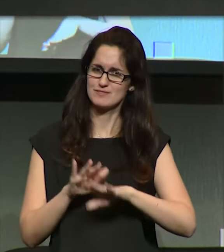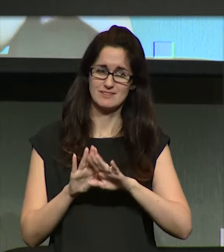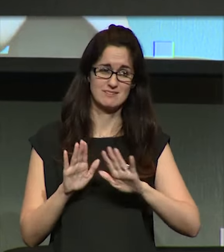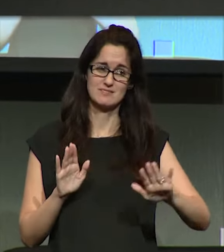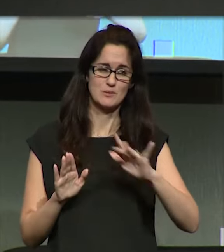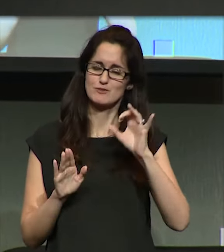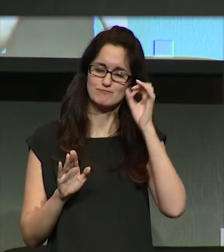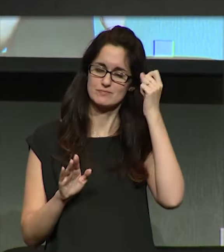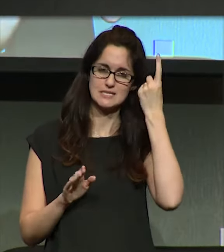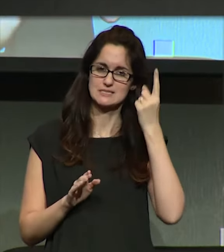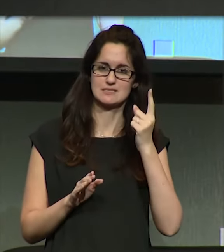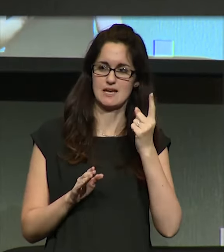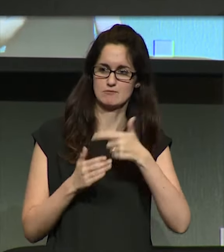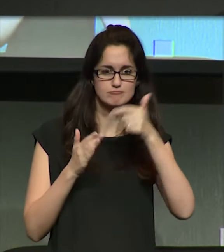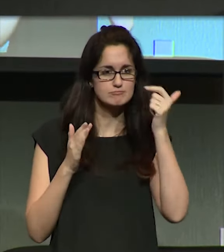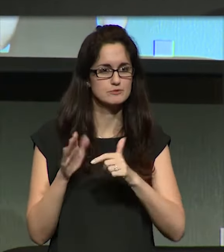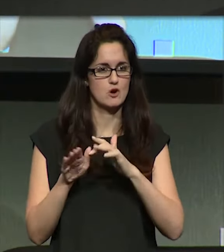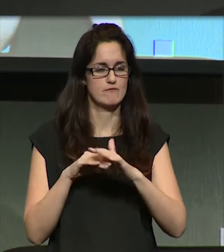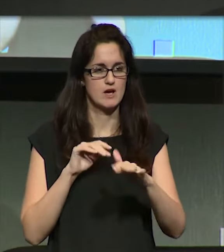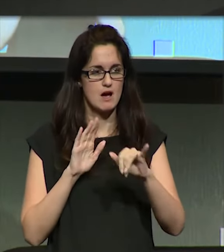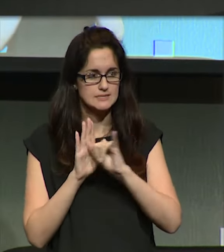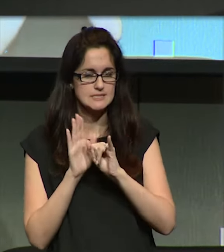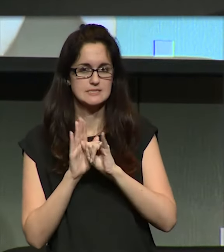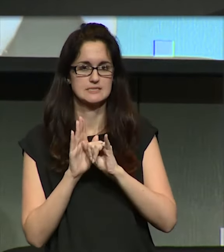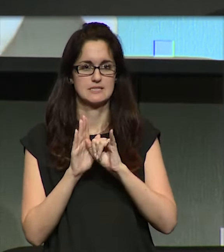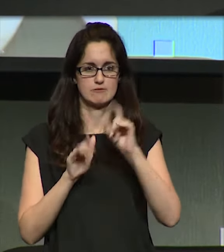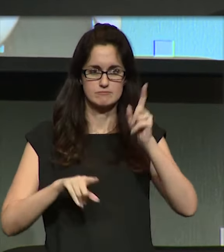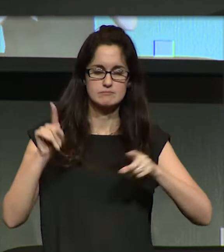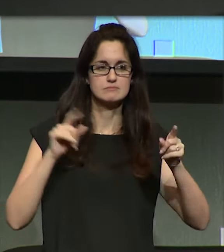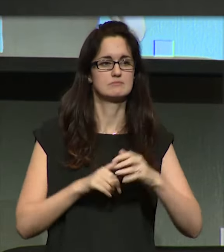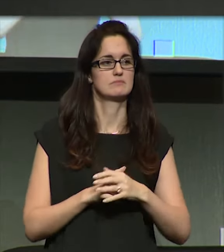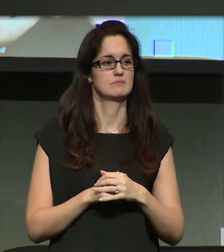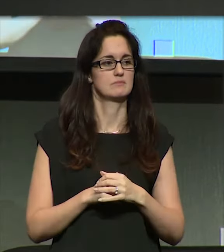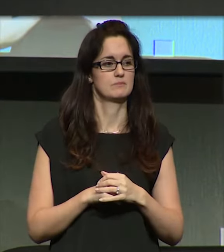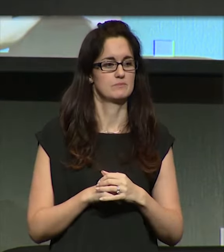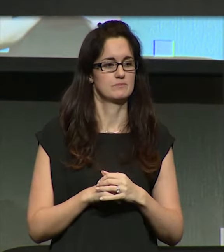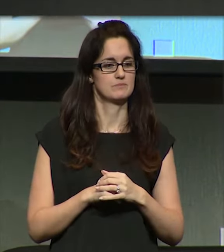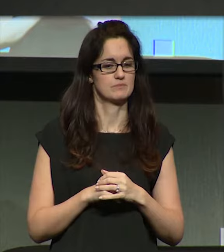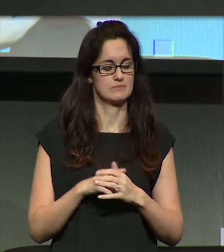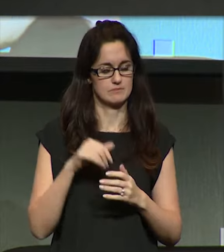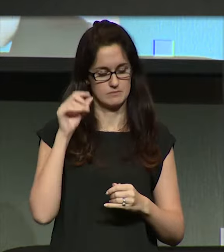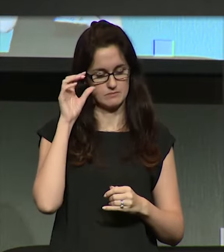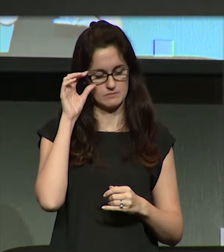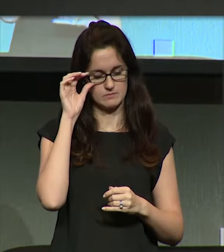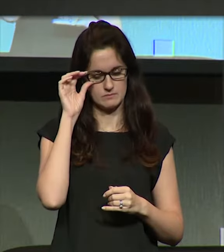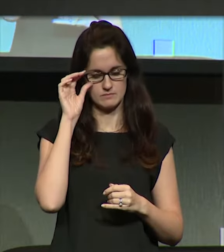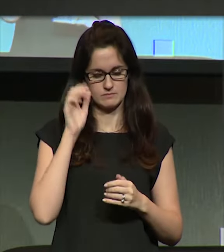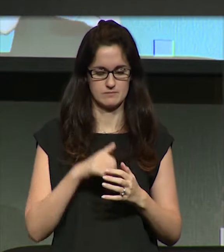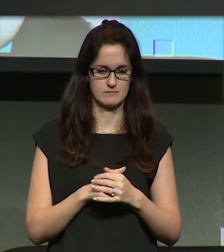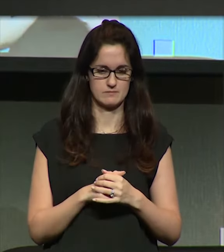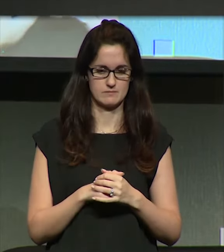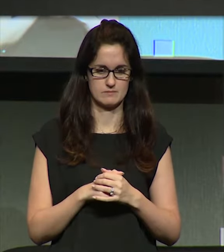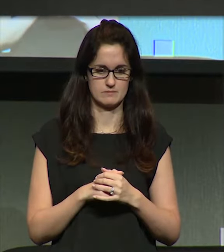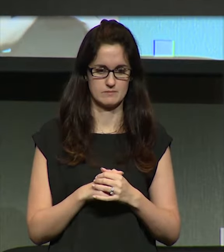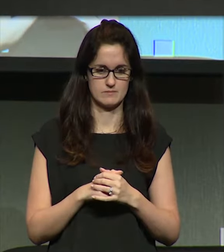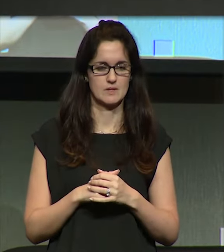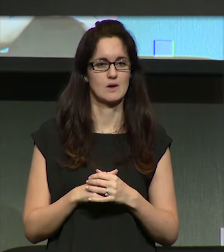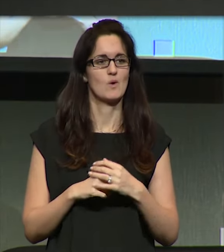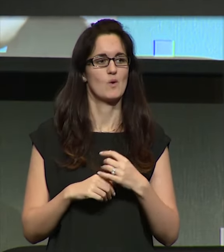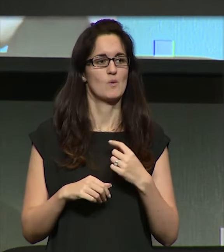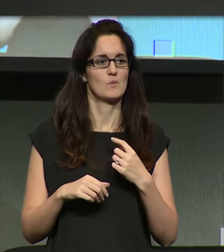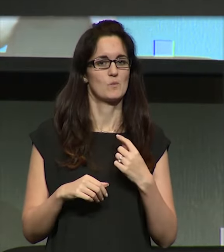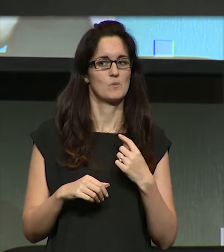to the depth that we should, because we're driven by this need to, we think we need to fix Aborigines